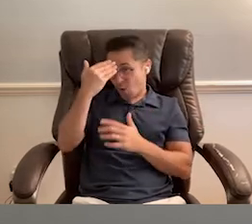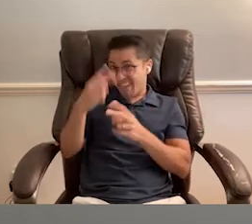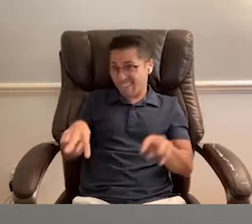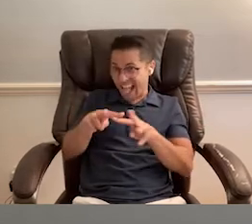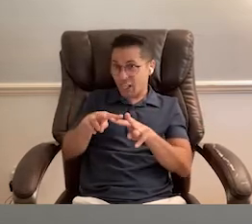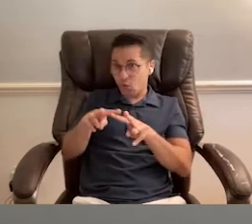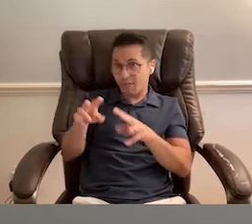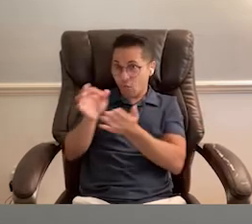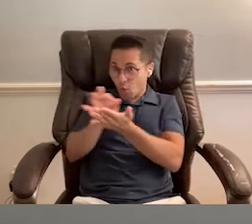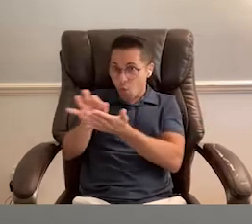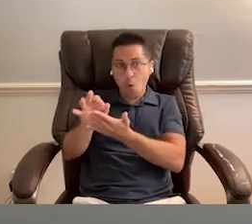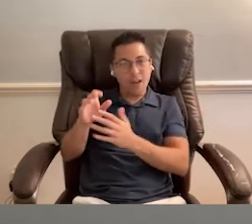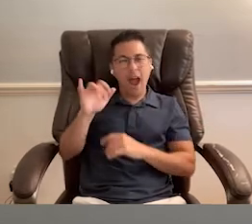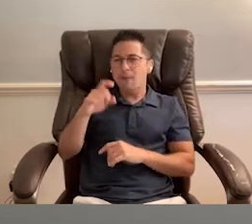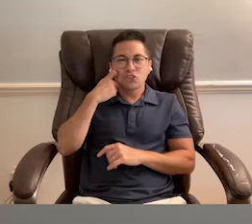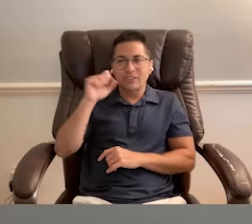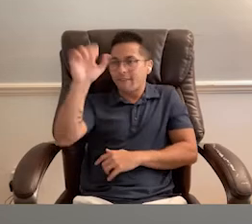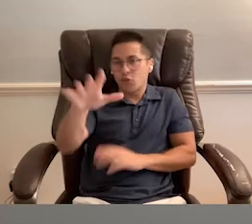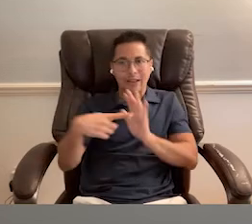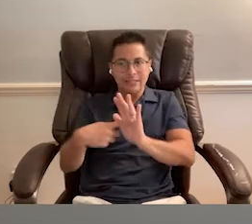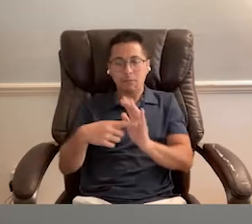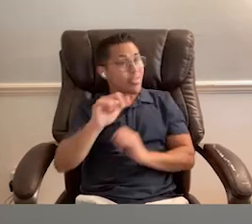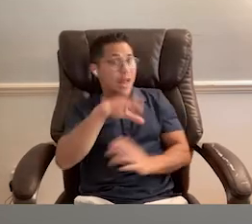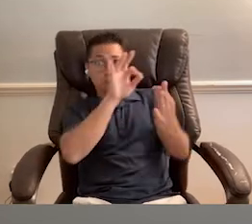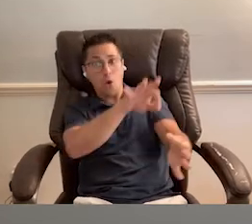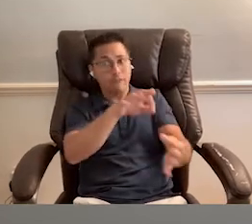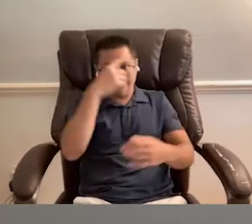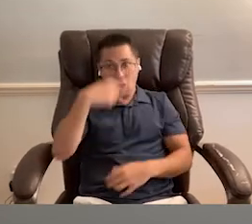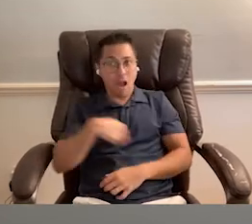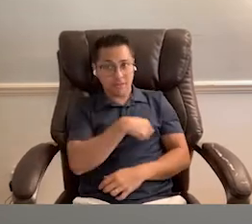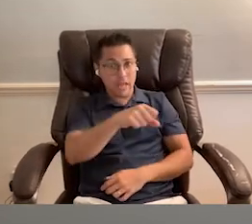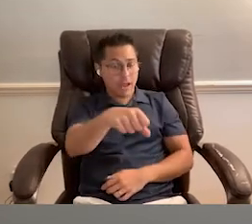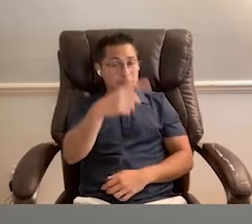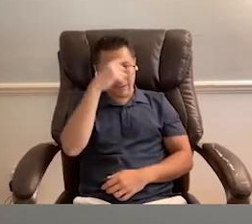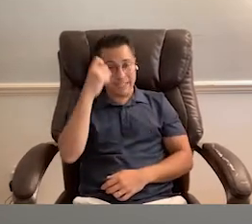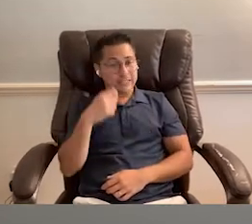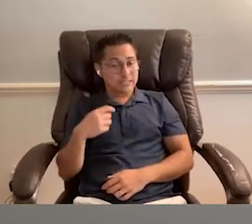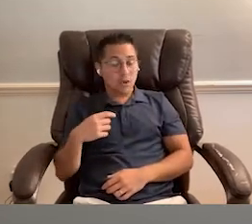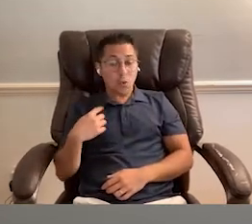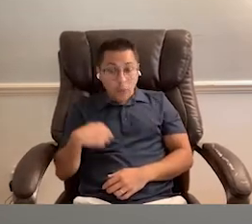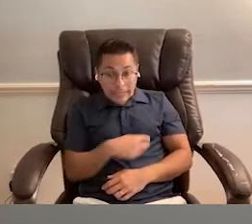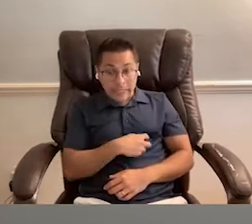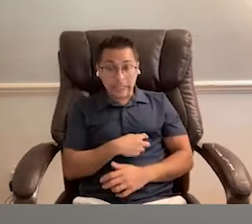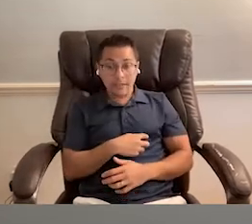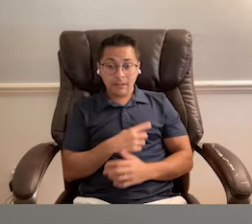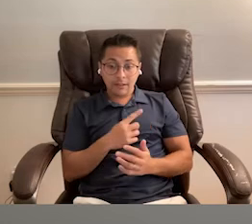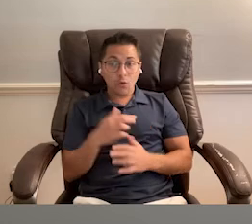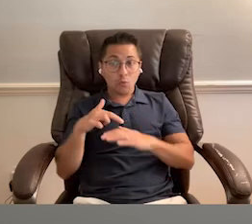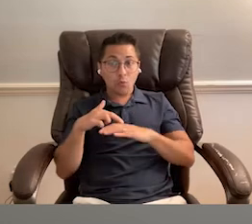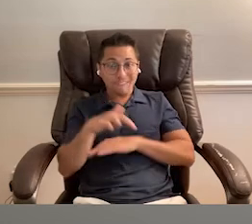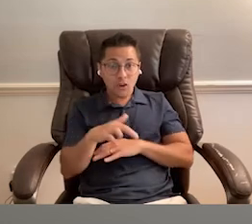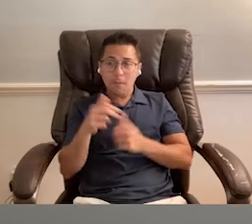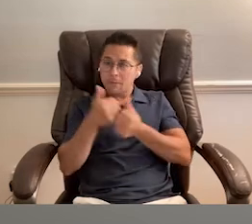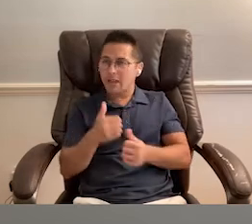would be the next level. I'm just giving you an example. No, off the no, bat. and that's perfect for us because, like I said, you know, we